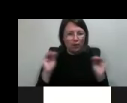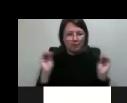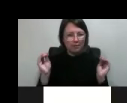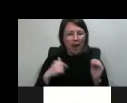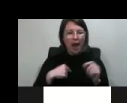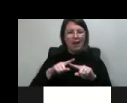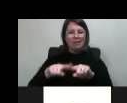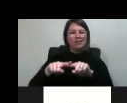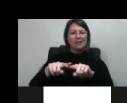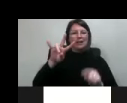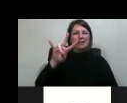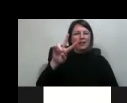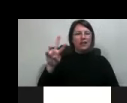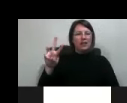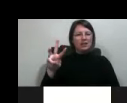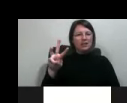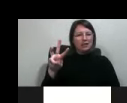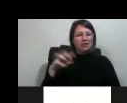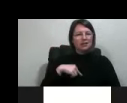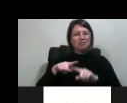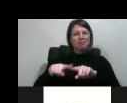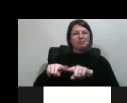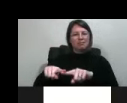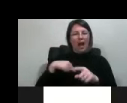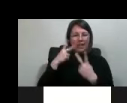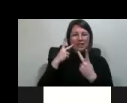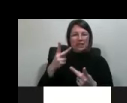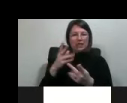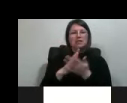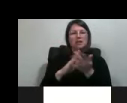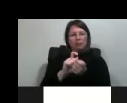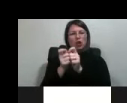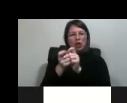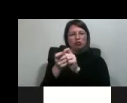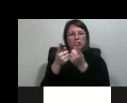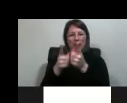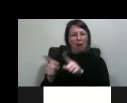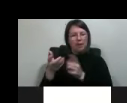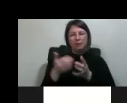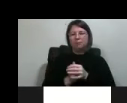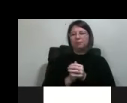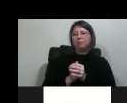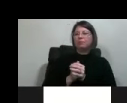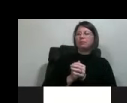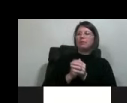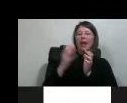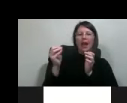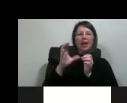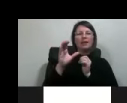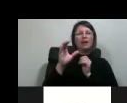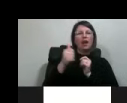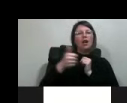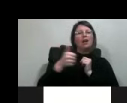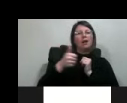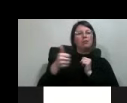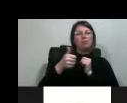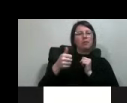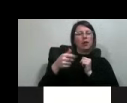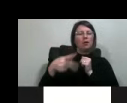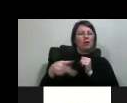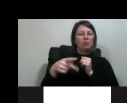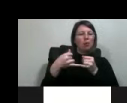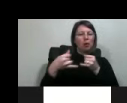the 76, which I see has had some changes to it, as well as the commuter rail to get